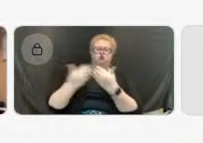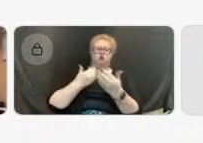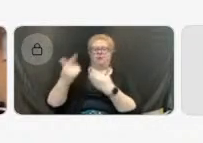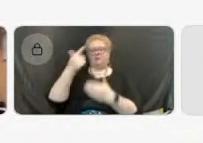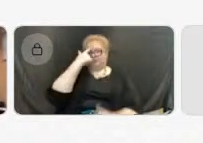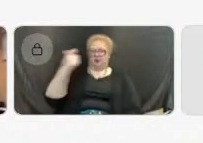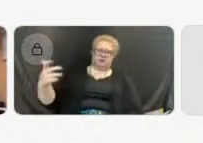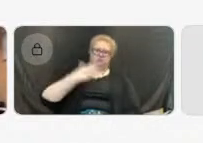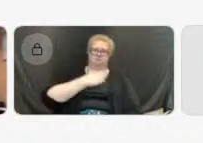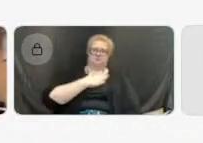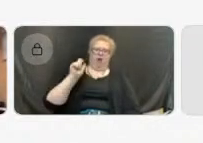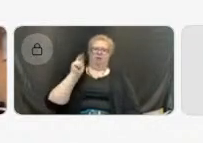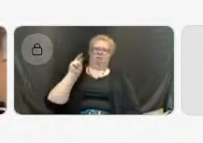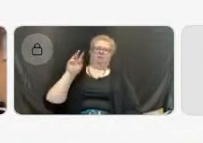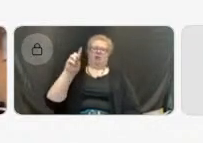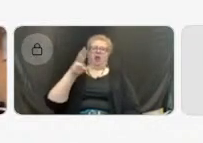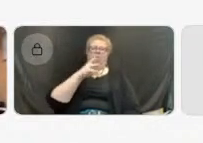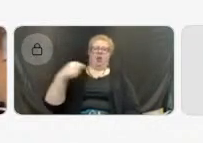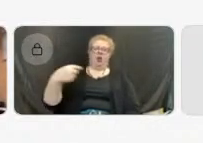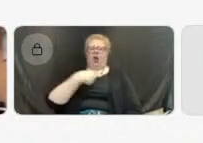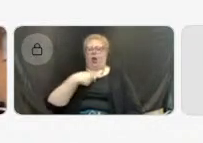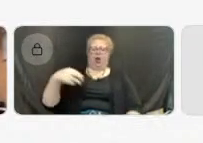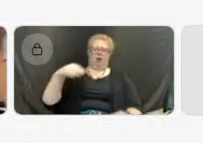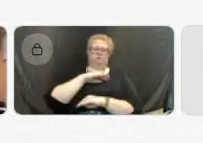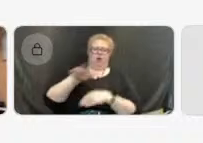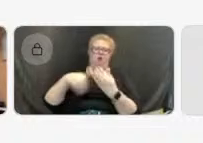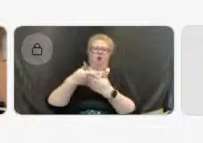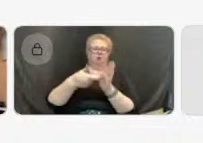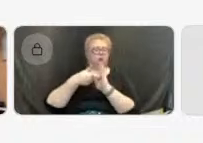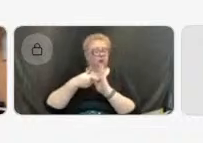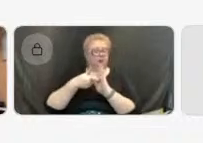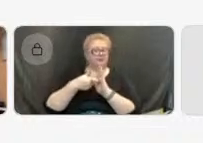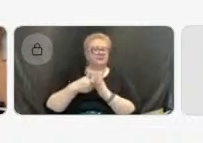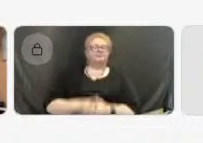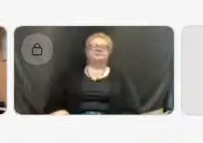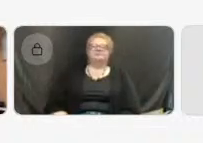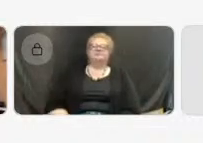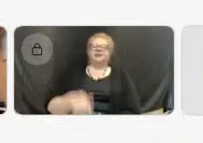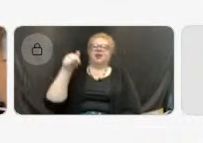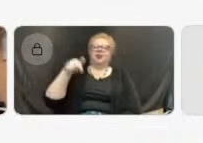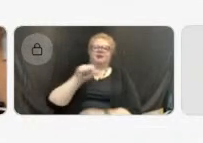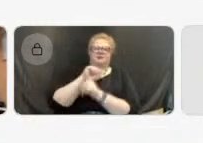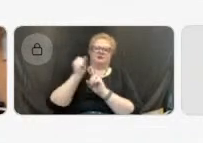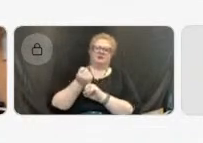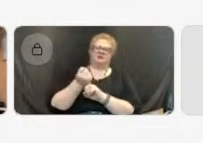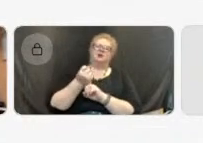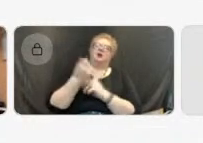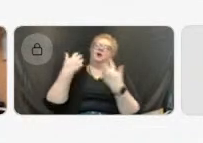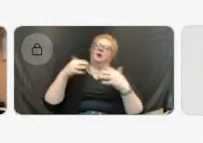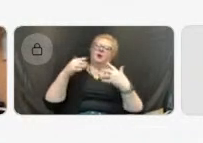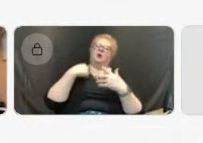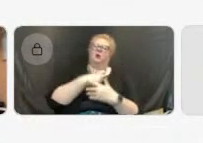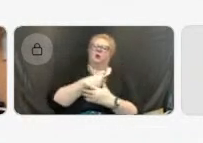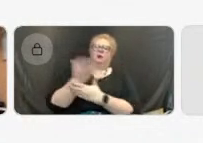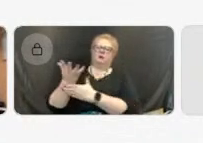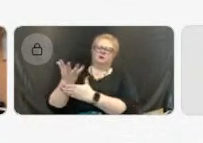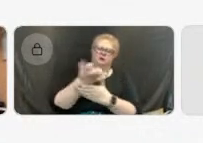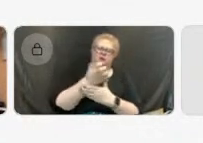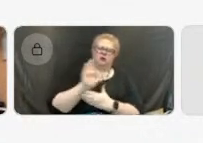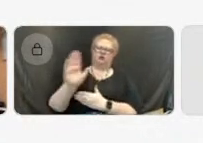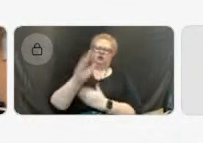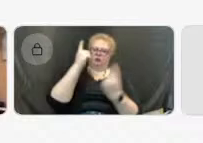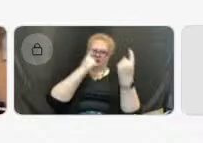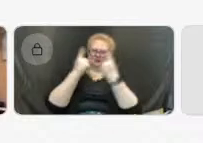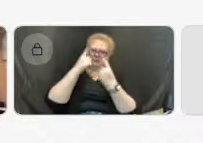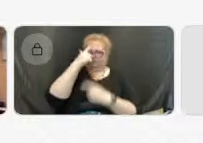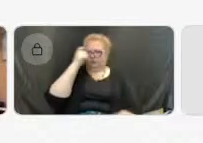the requirements. This is a circumstance that beckons your consideration because it will forever alter